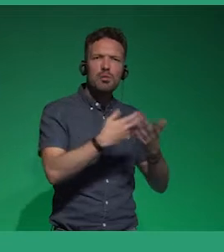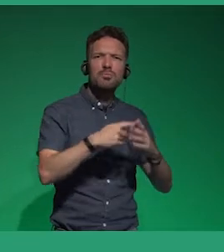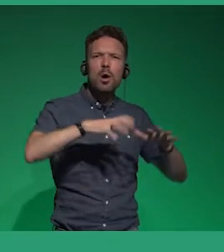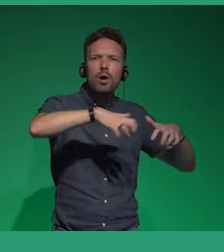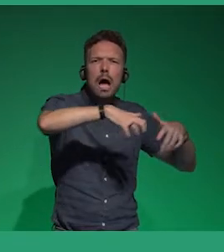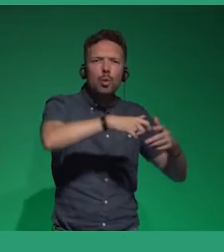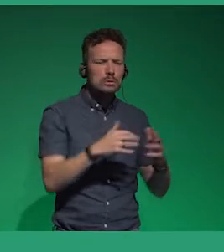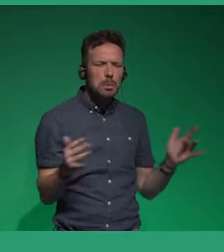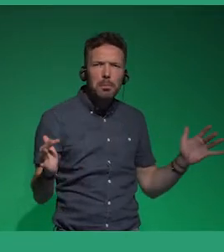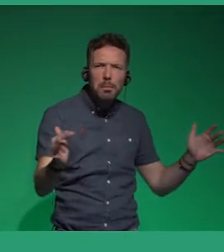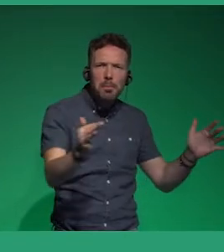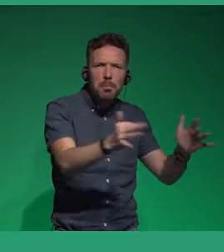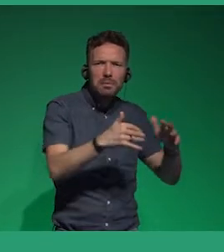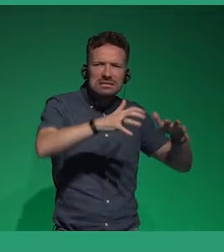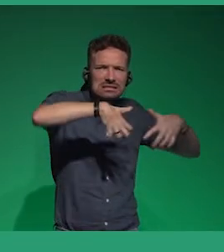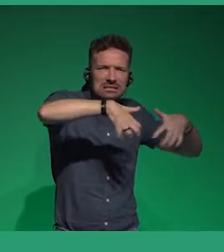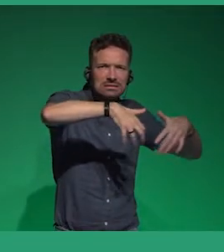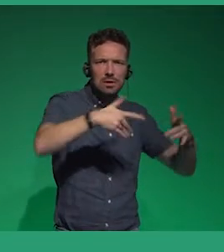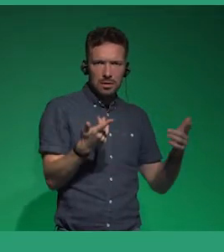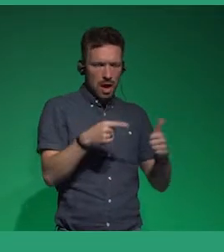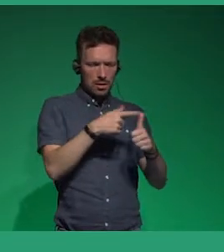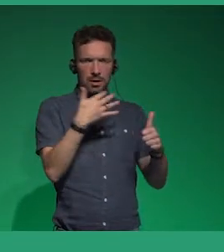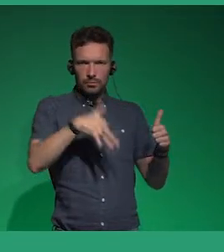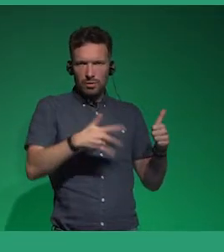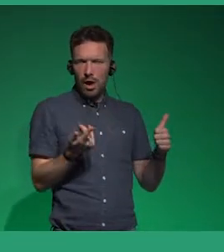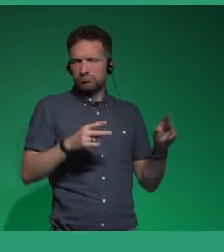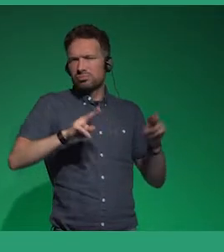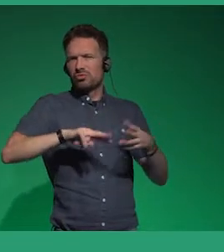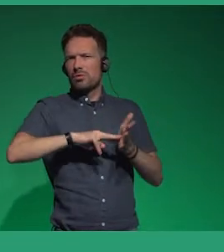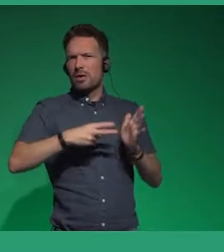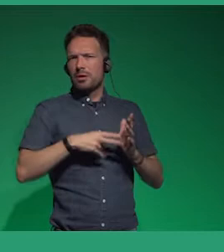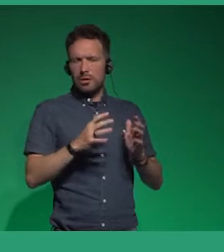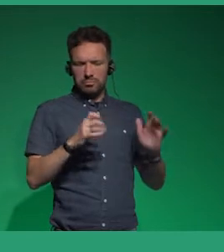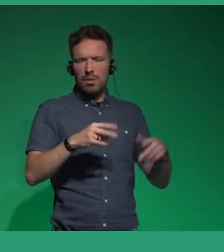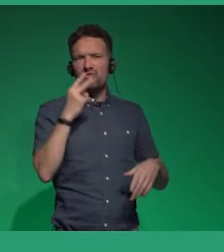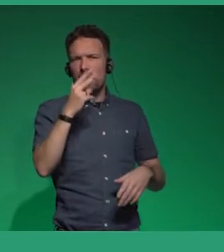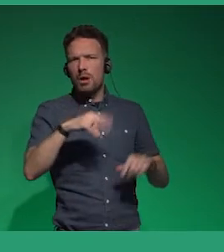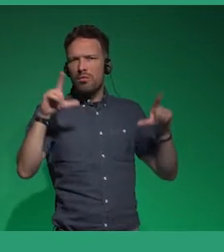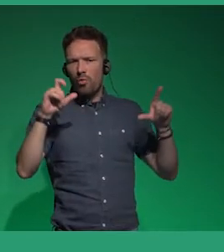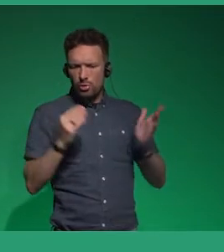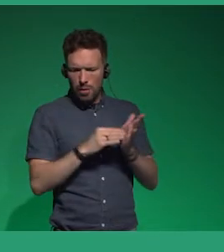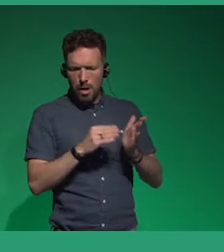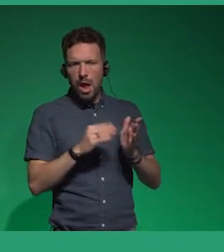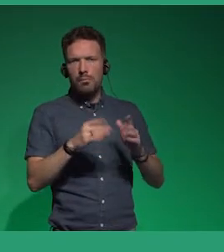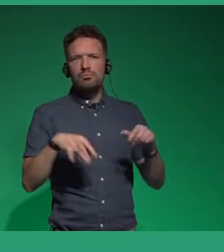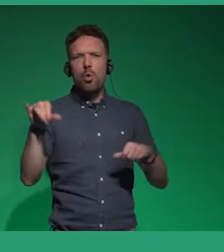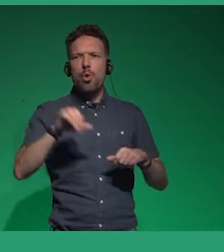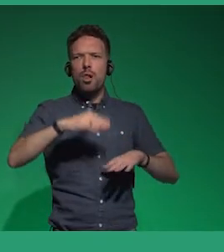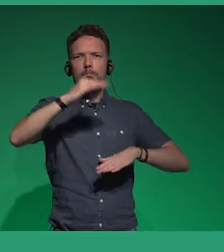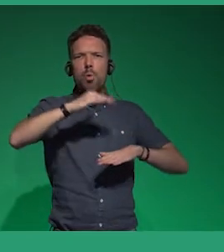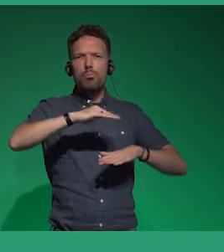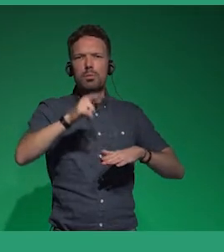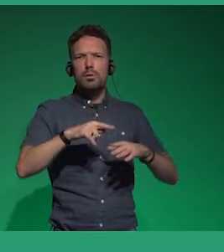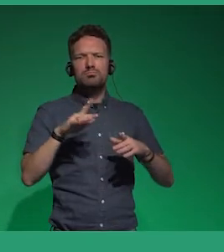conventionally managed oil palm plantation. You see the oil palm trunks there, and you also maybe spot these brown circles around